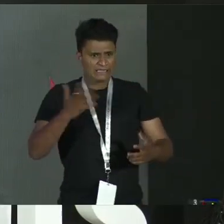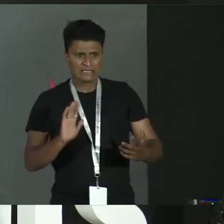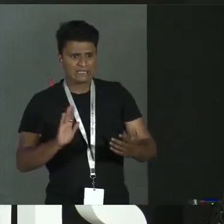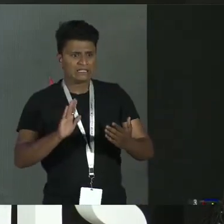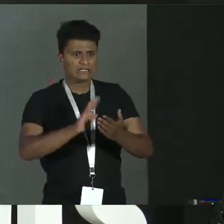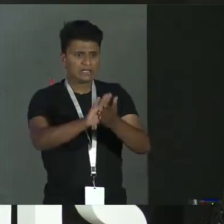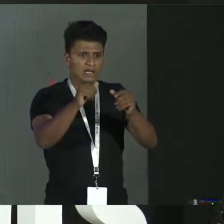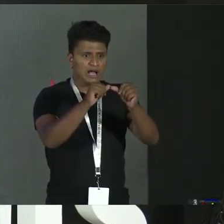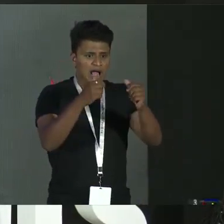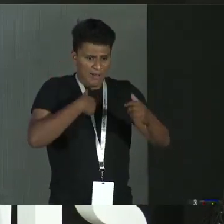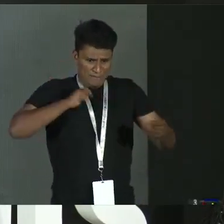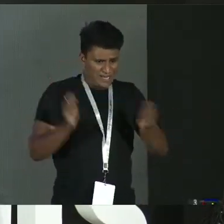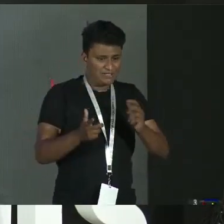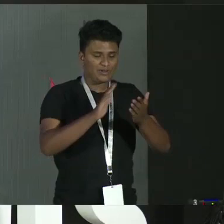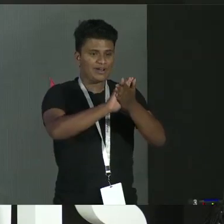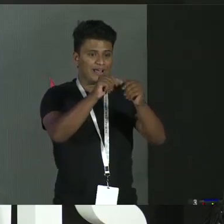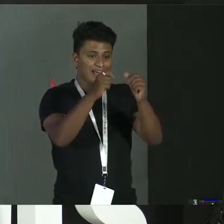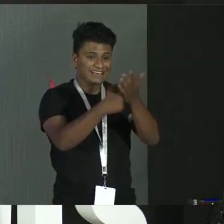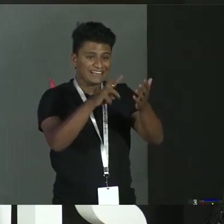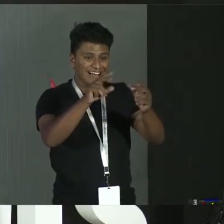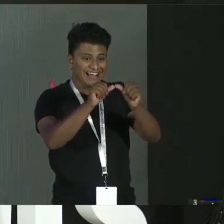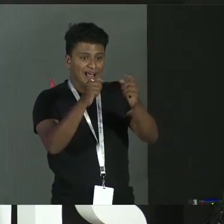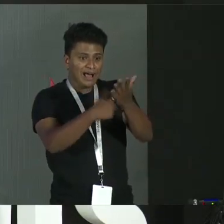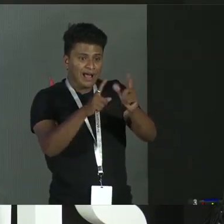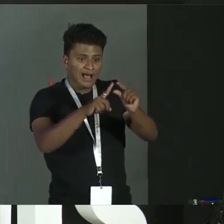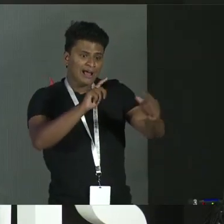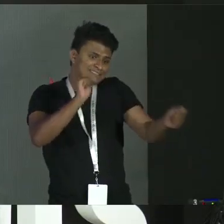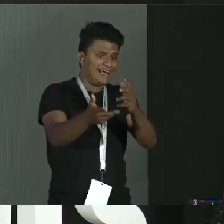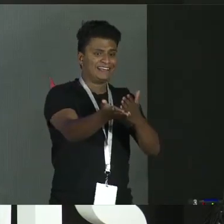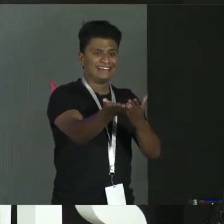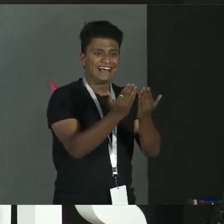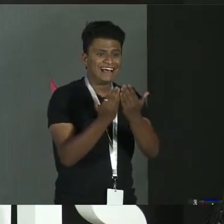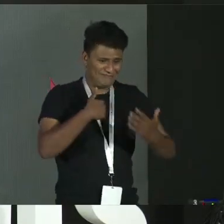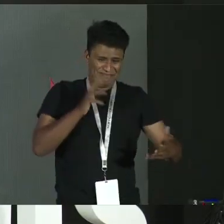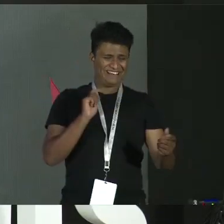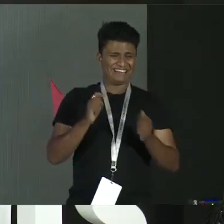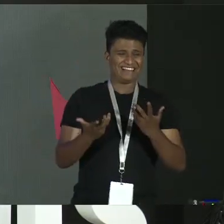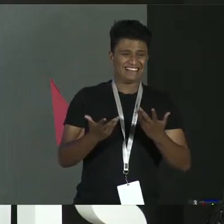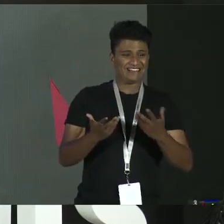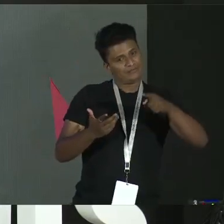that changed. And all of us have the power to change our communities.